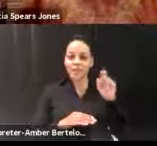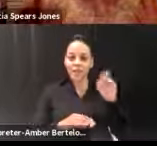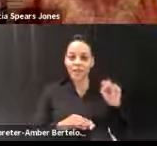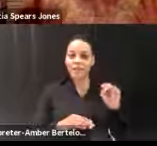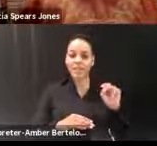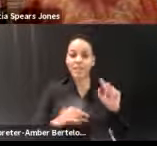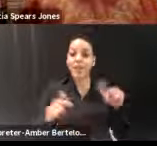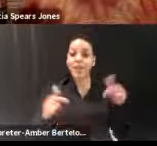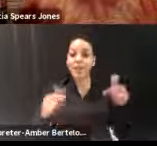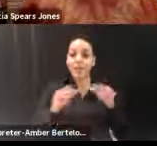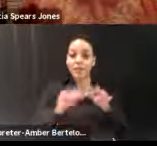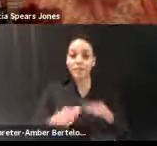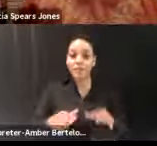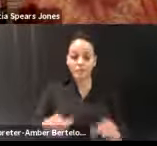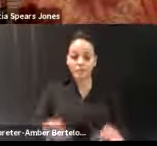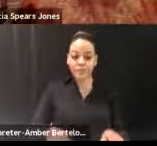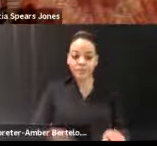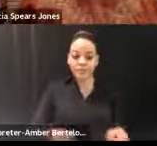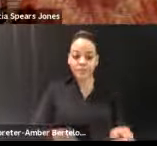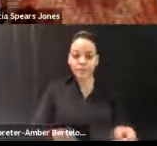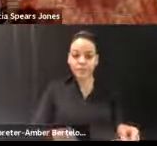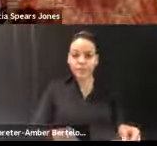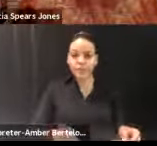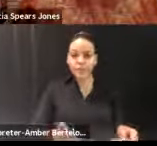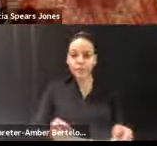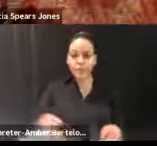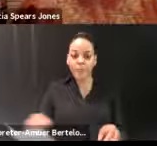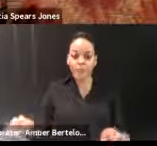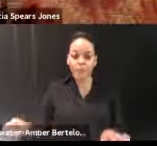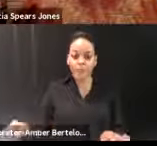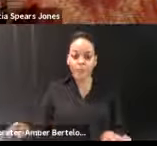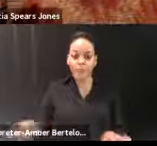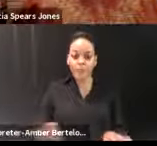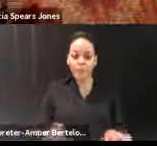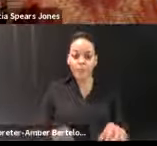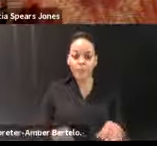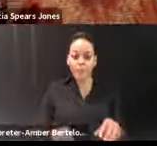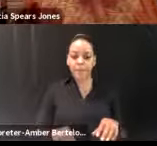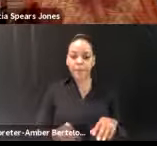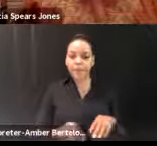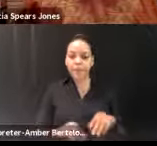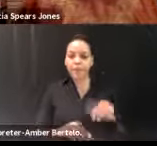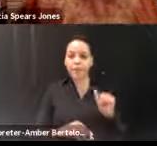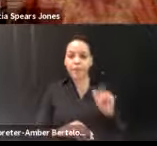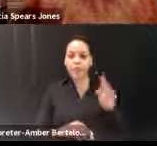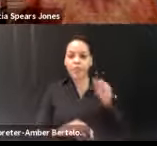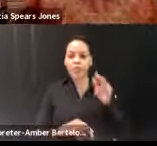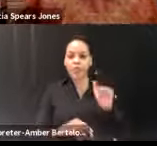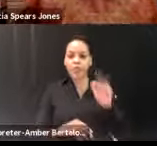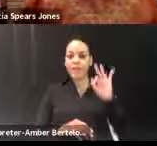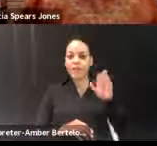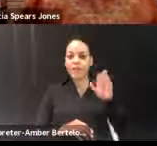in Cassy for the Queen of Soul, Aretha Franklin dead at 76. The Queen of Soul,